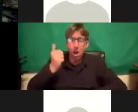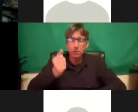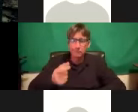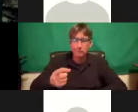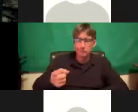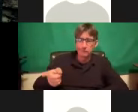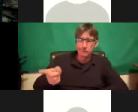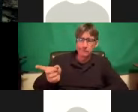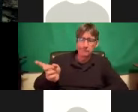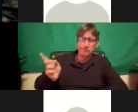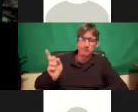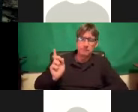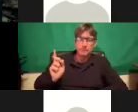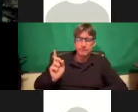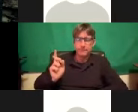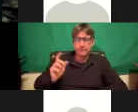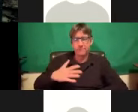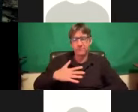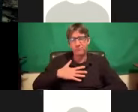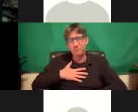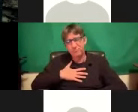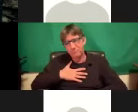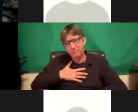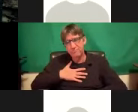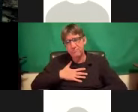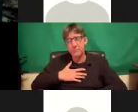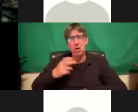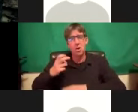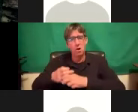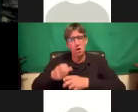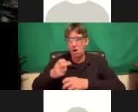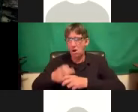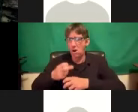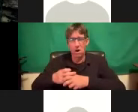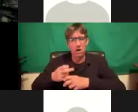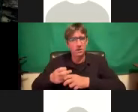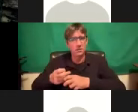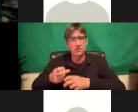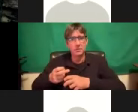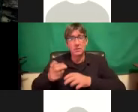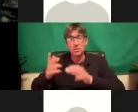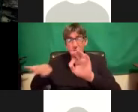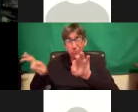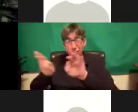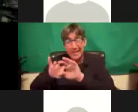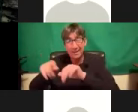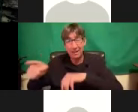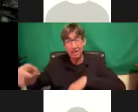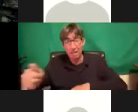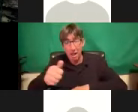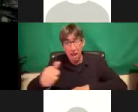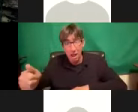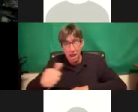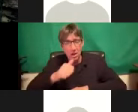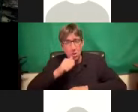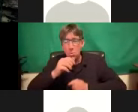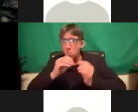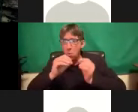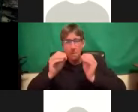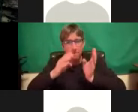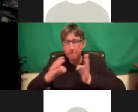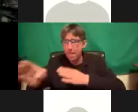It's disheartening to hear that there isn't really a clear plan to bring particular lines back. Even on the website, there isn't anything indicating that the